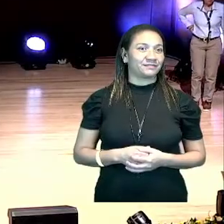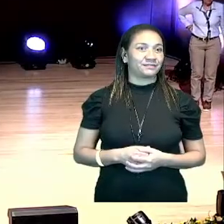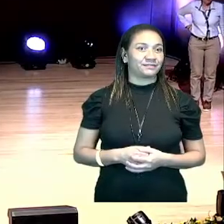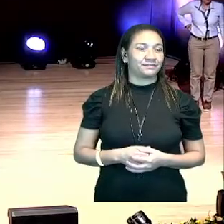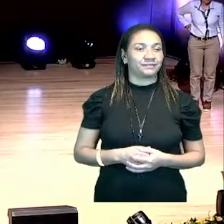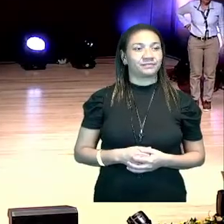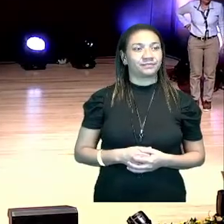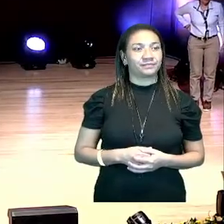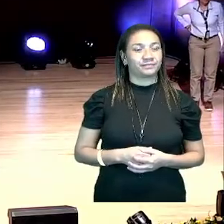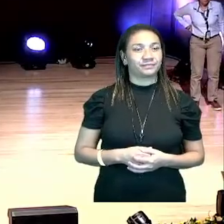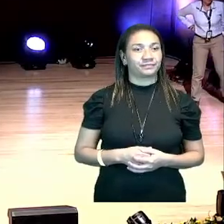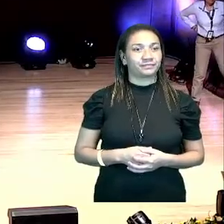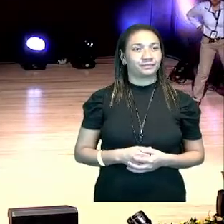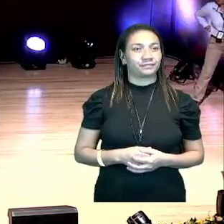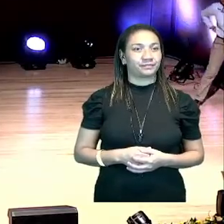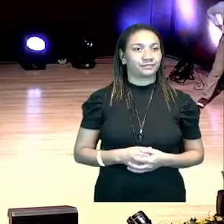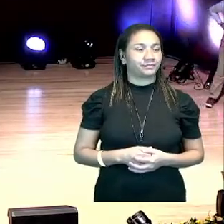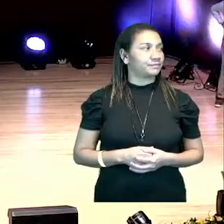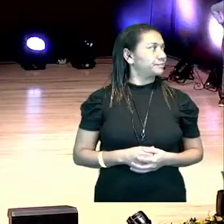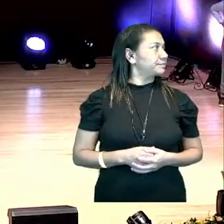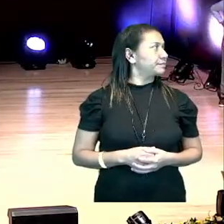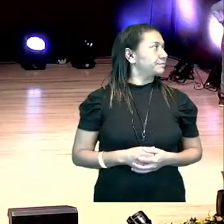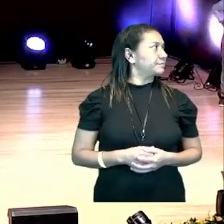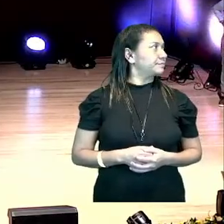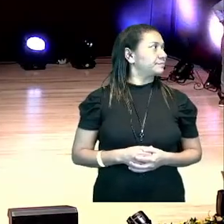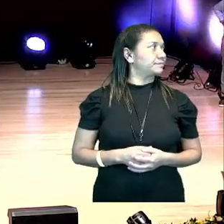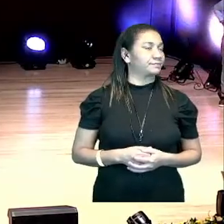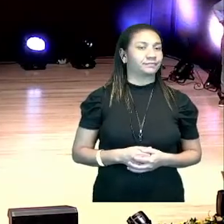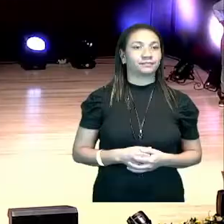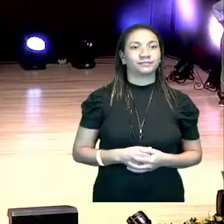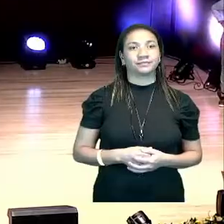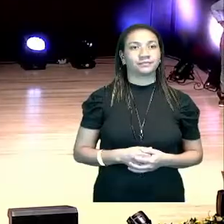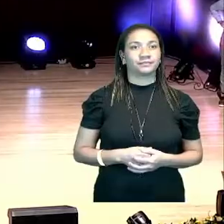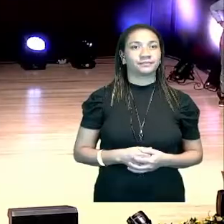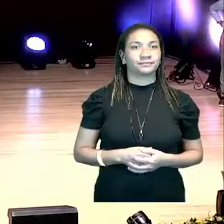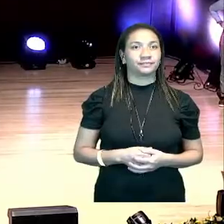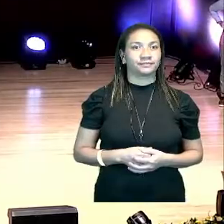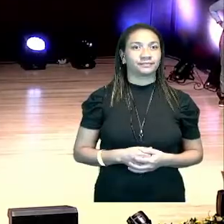Yeah, we should go. Let's go so that Angela gave a speech.